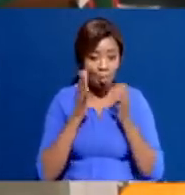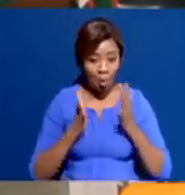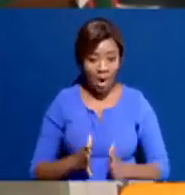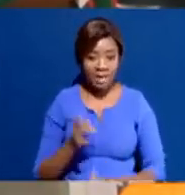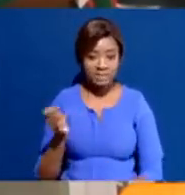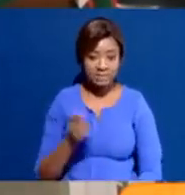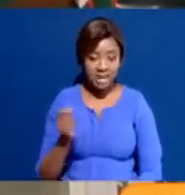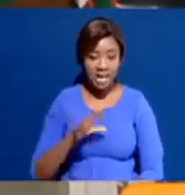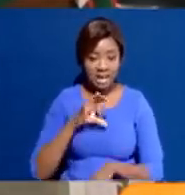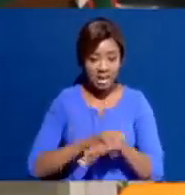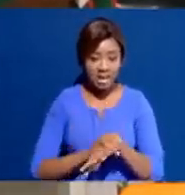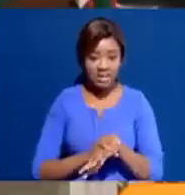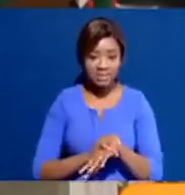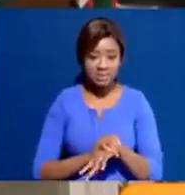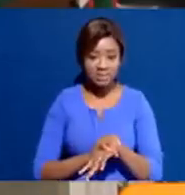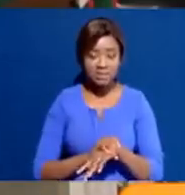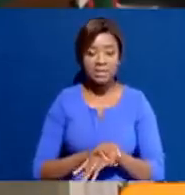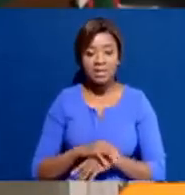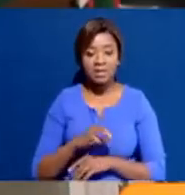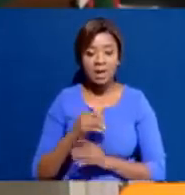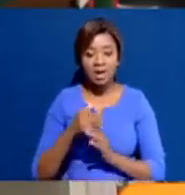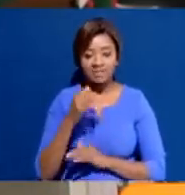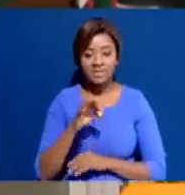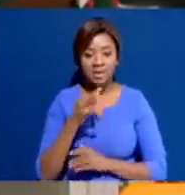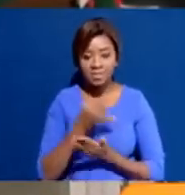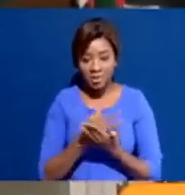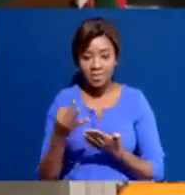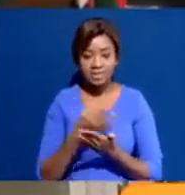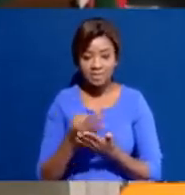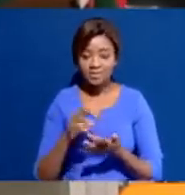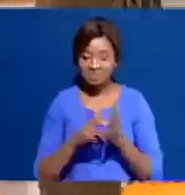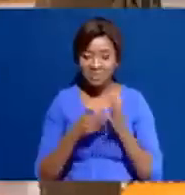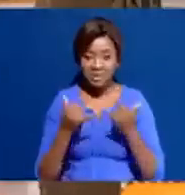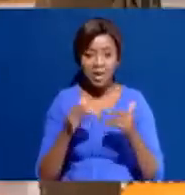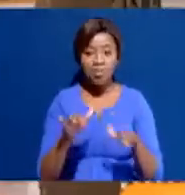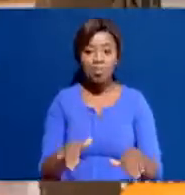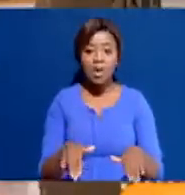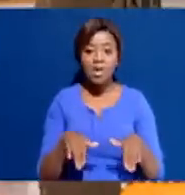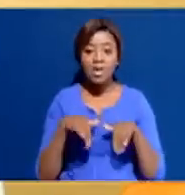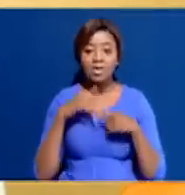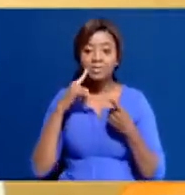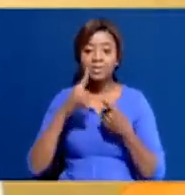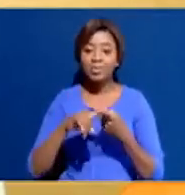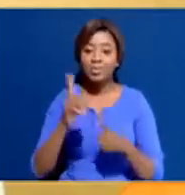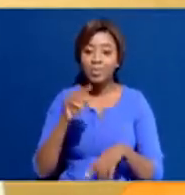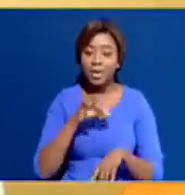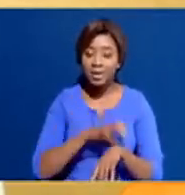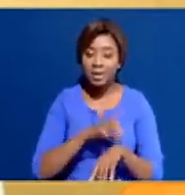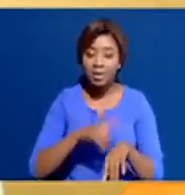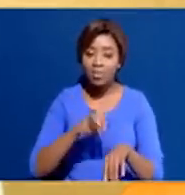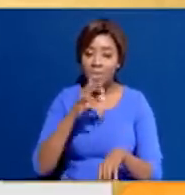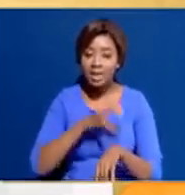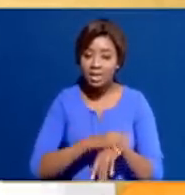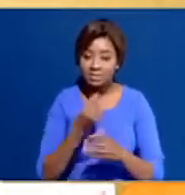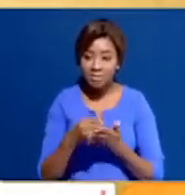traditionally received salaries in the third week of the month now having to wait indefinitely for their pay. In the next financial